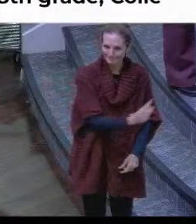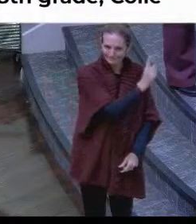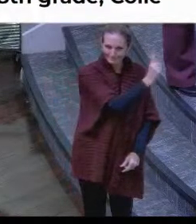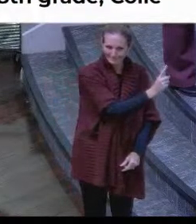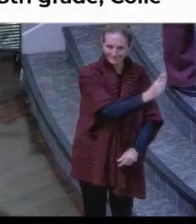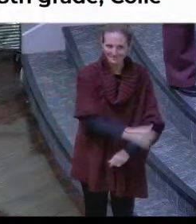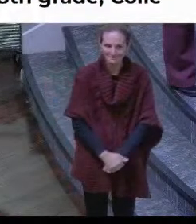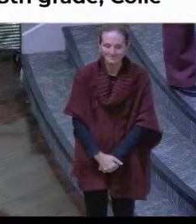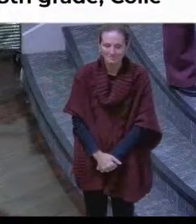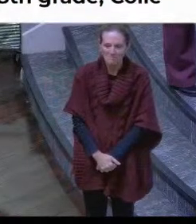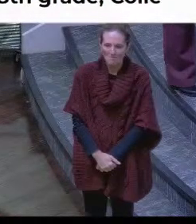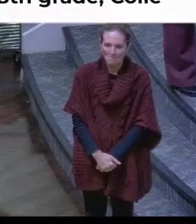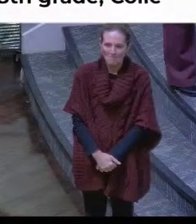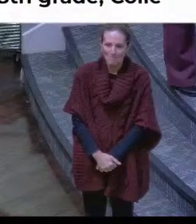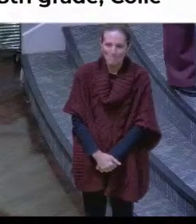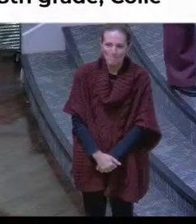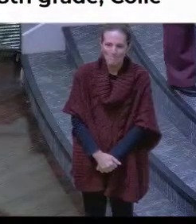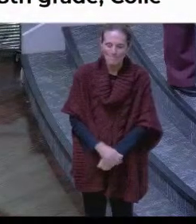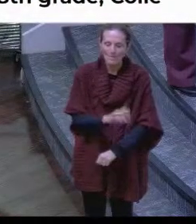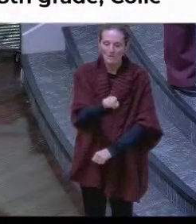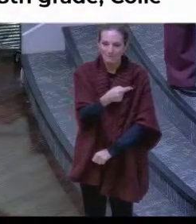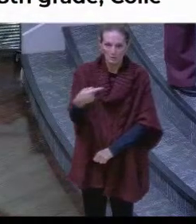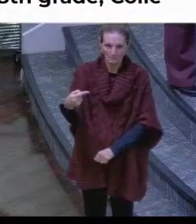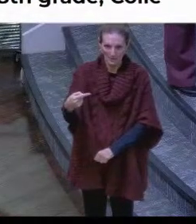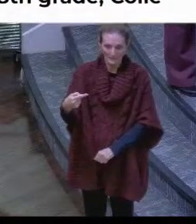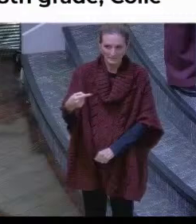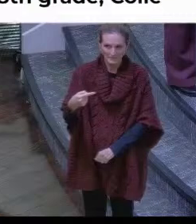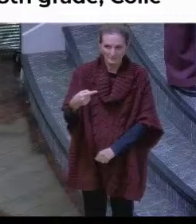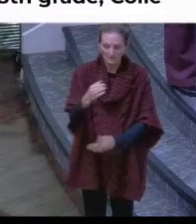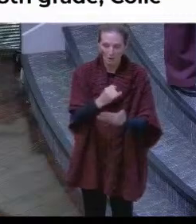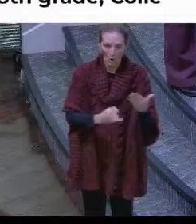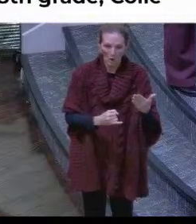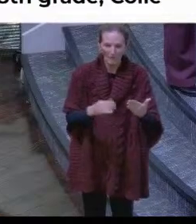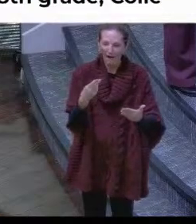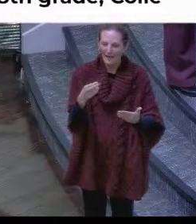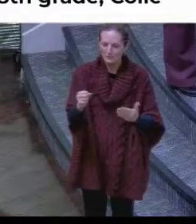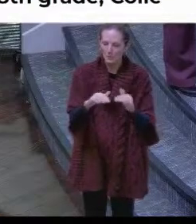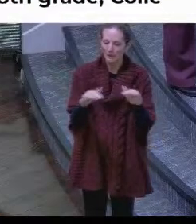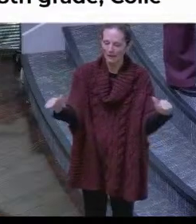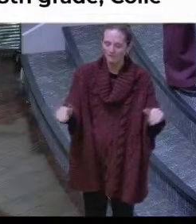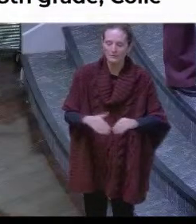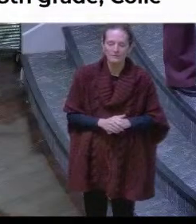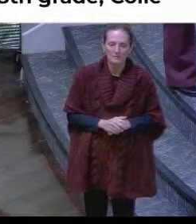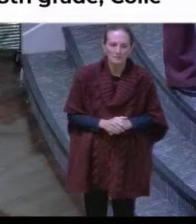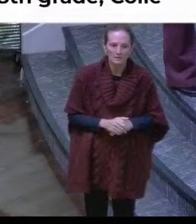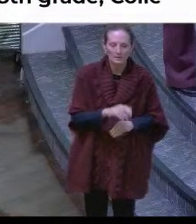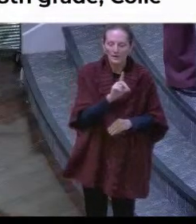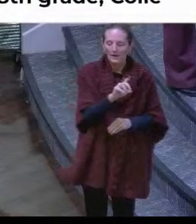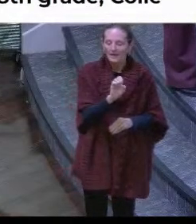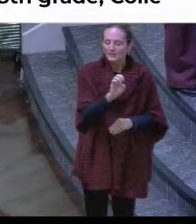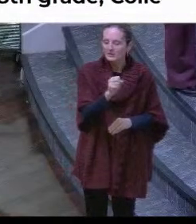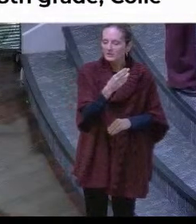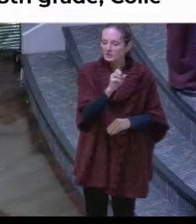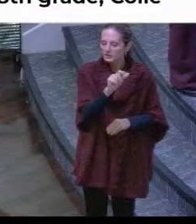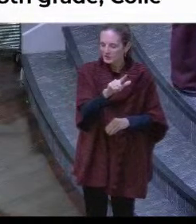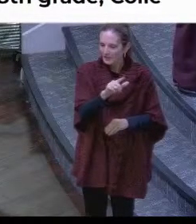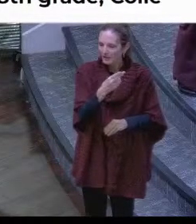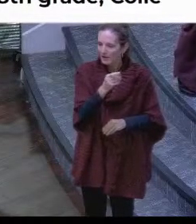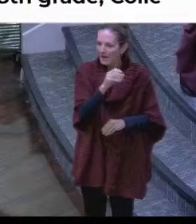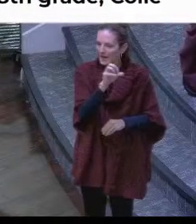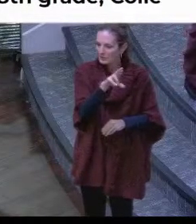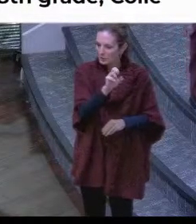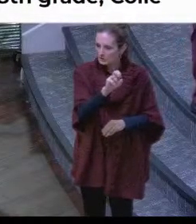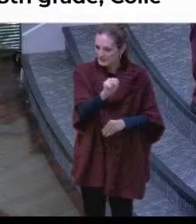certificate. First place in art at the high school level, we have Dashiell Henderson, 10th